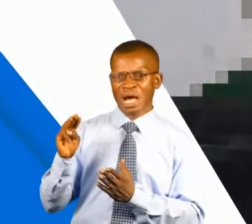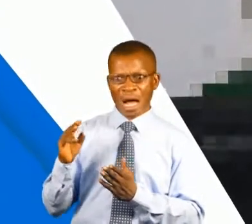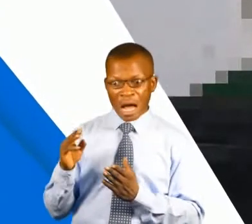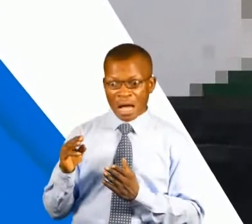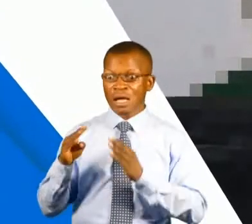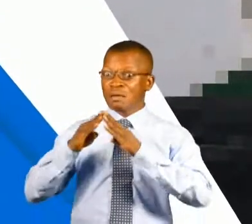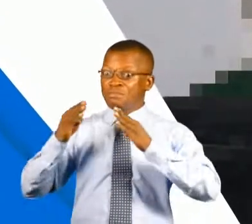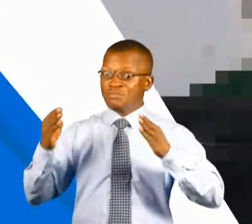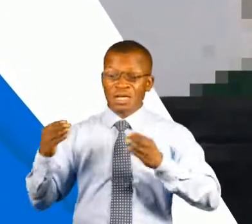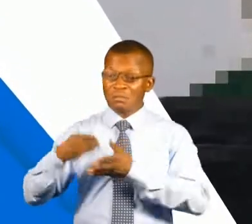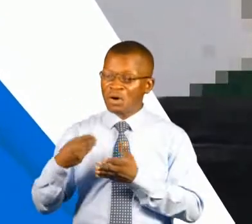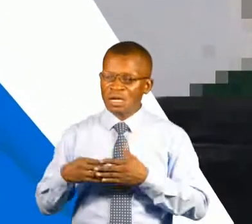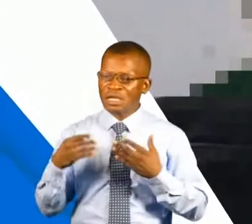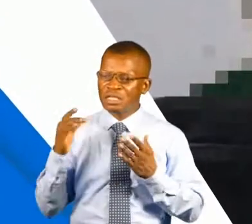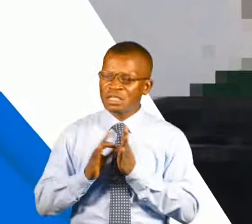Jesus, that money is